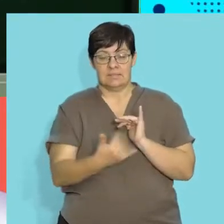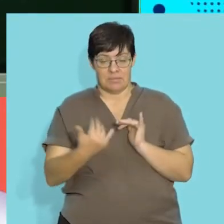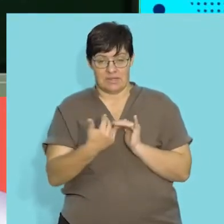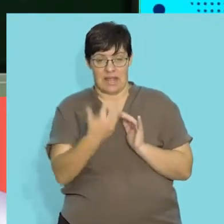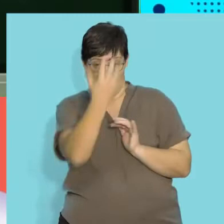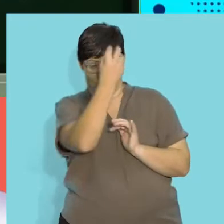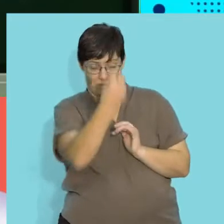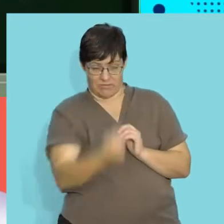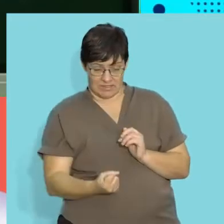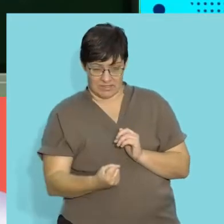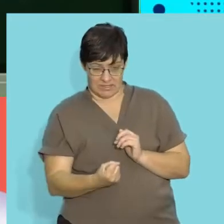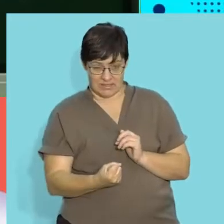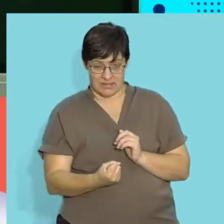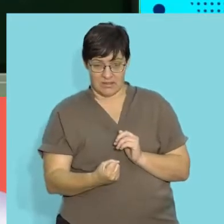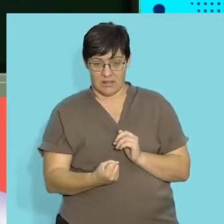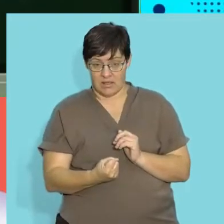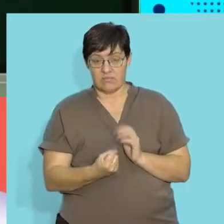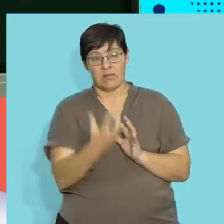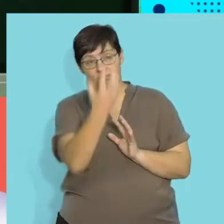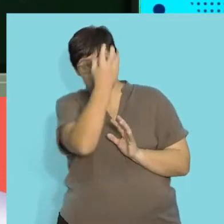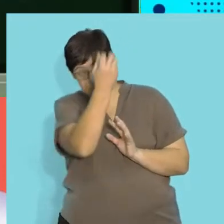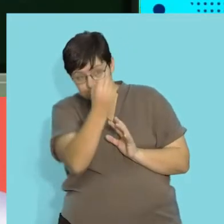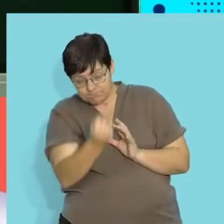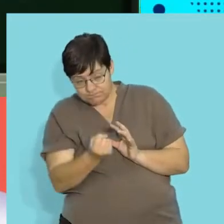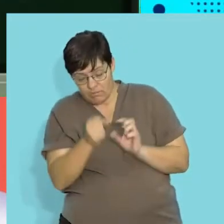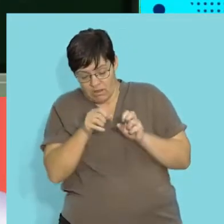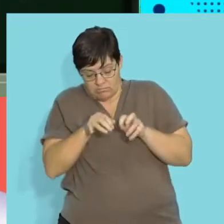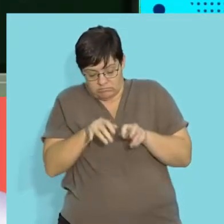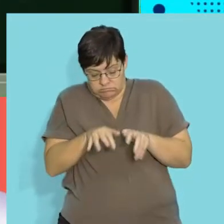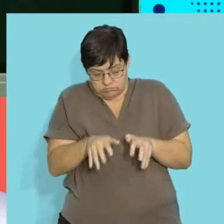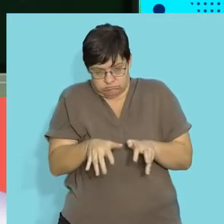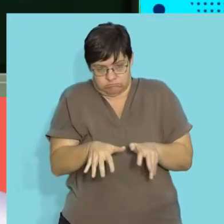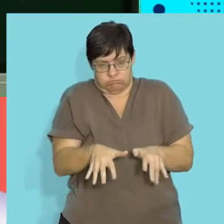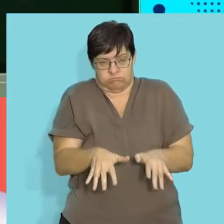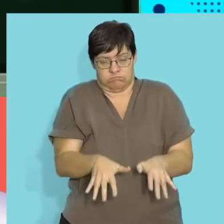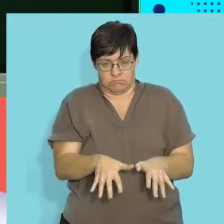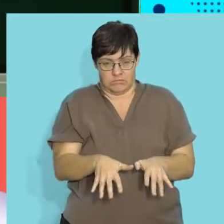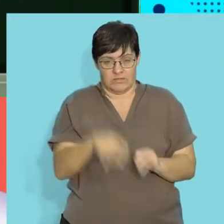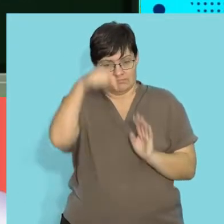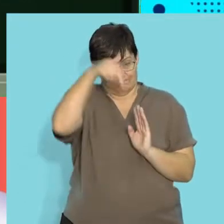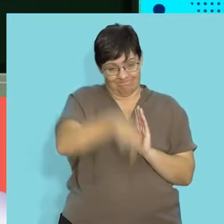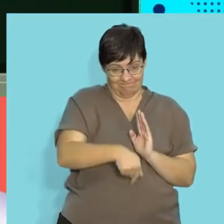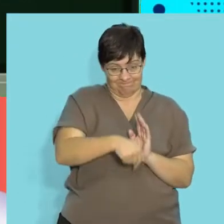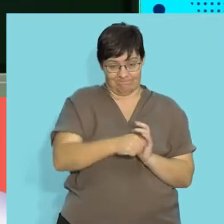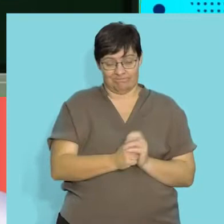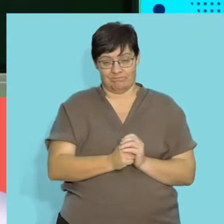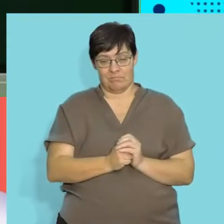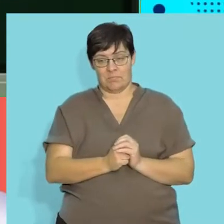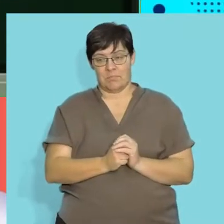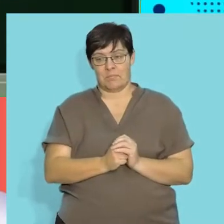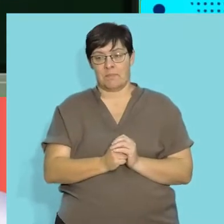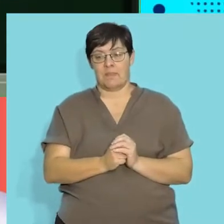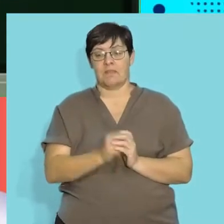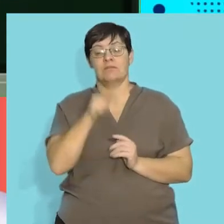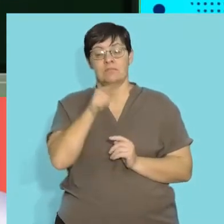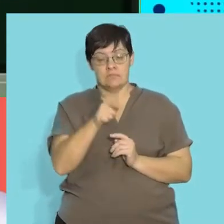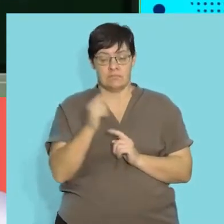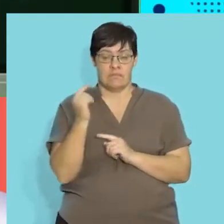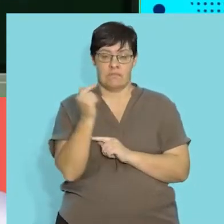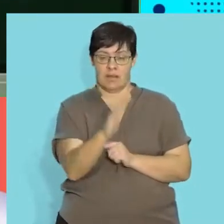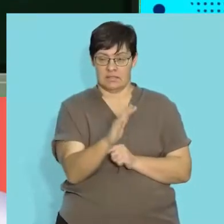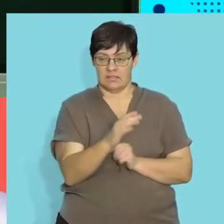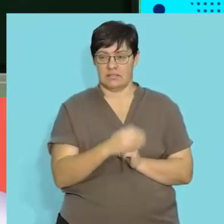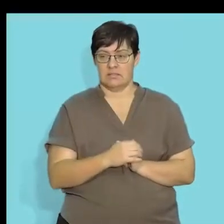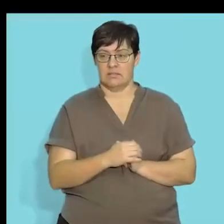stimulus of gravity is a stimulus that attracts the plant in that direction. It means that in this